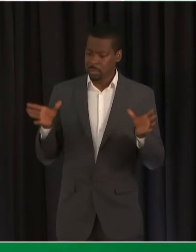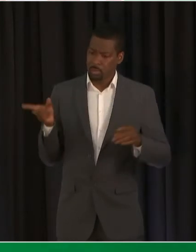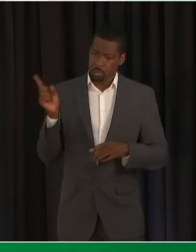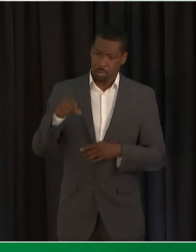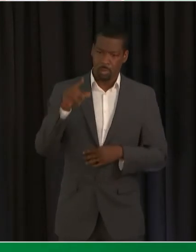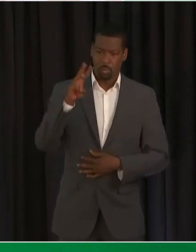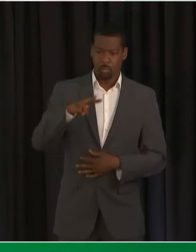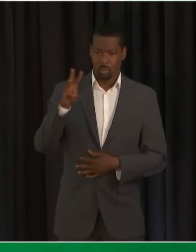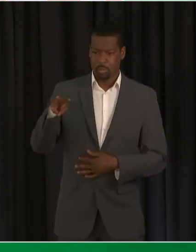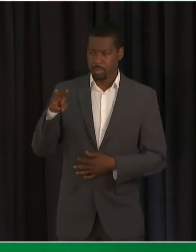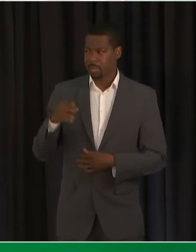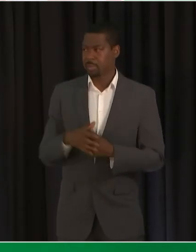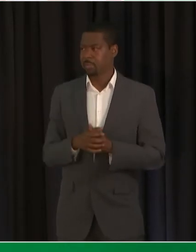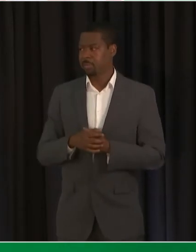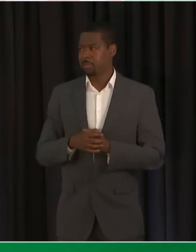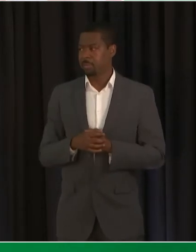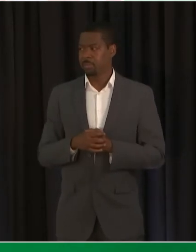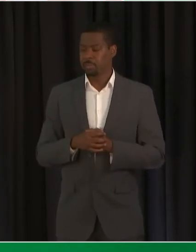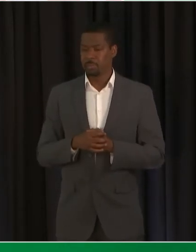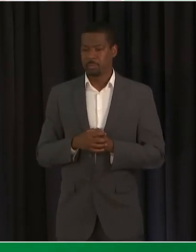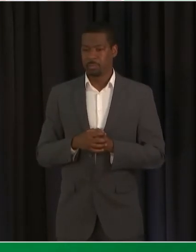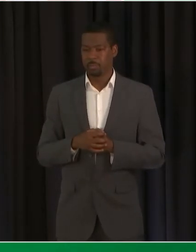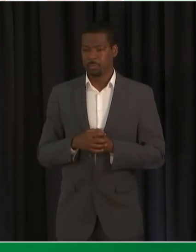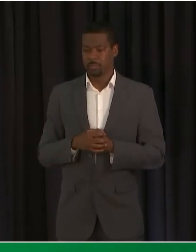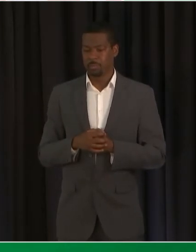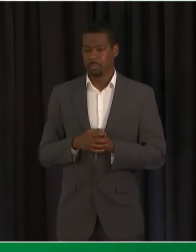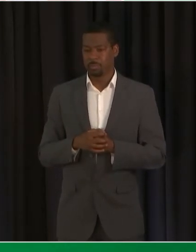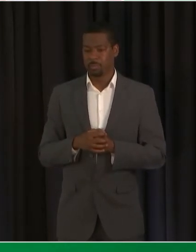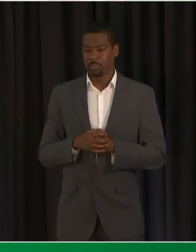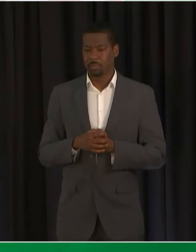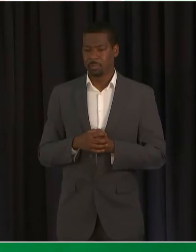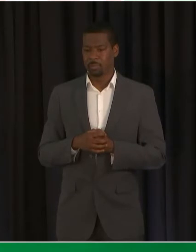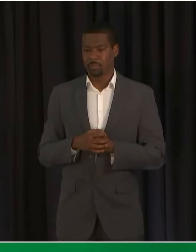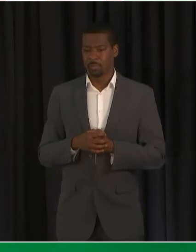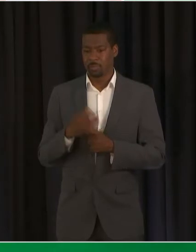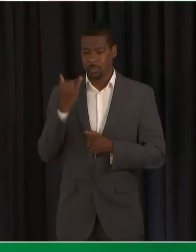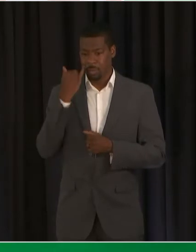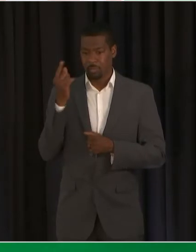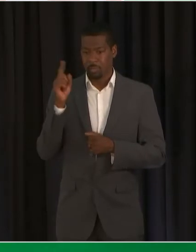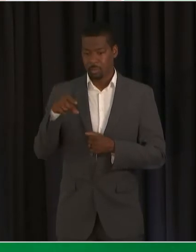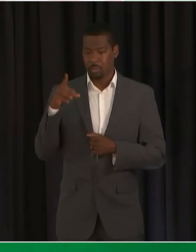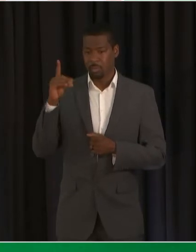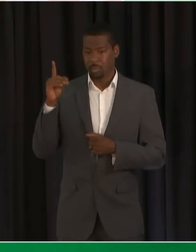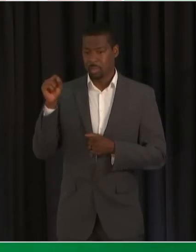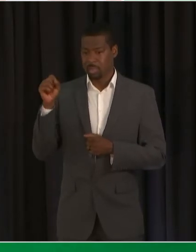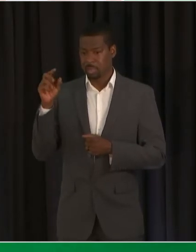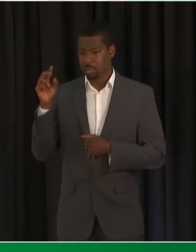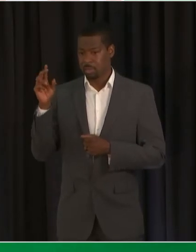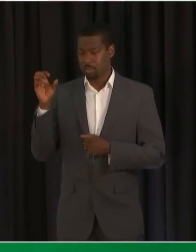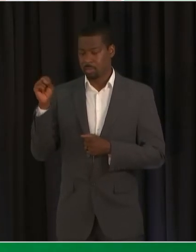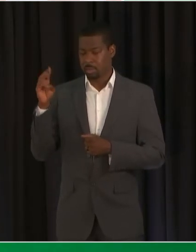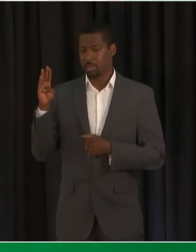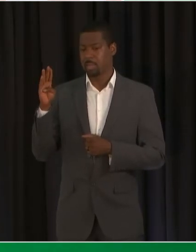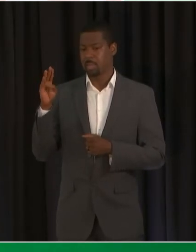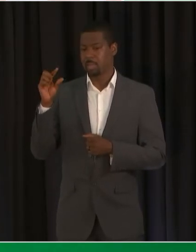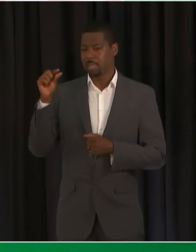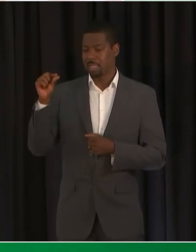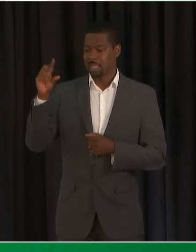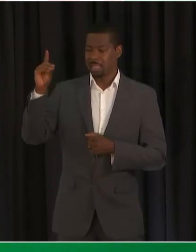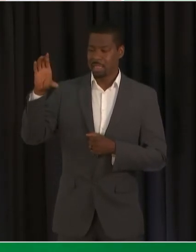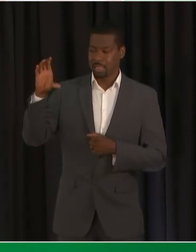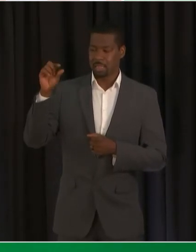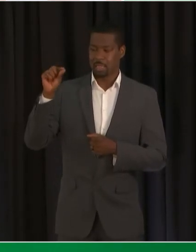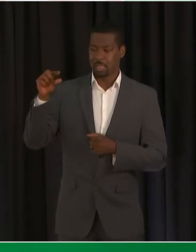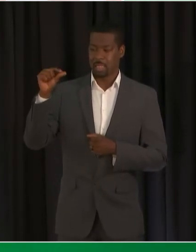our website, and I think they're flashing it up on the website right now. But if you go to DSLBD.gov, you